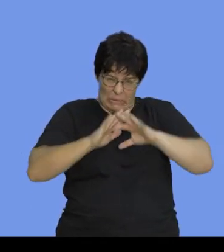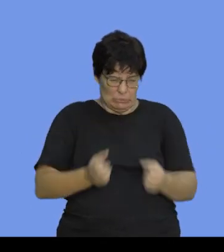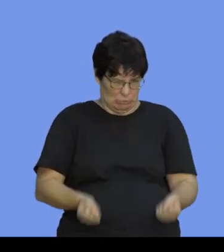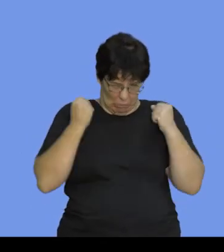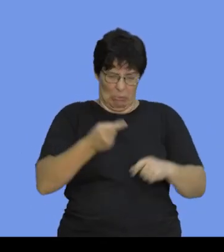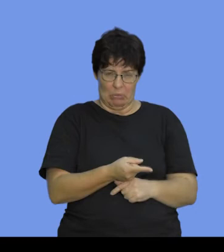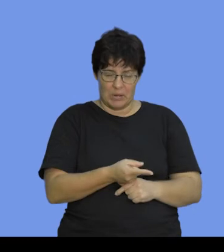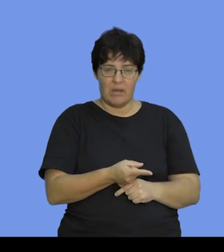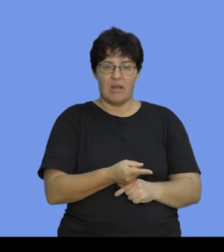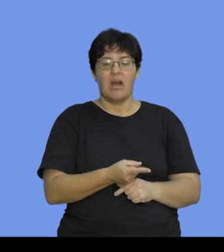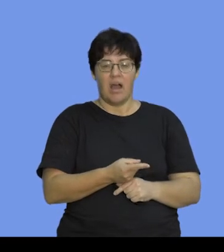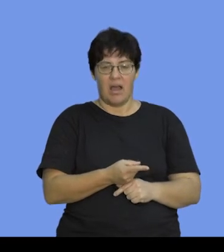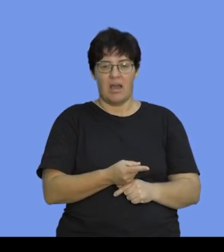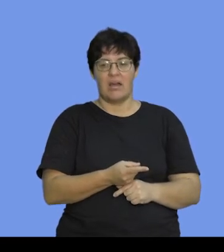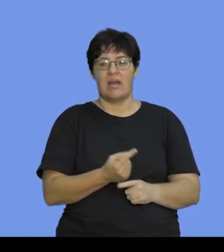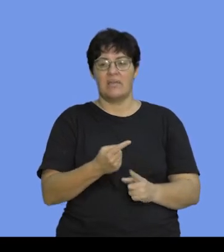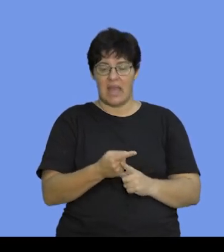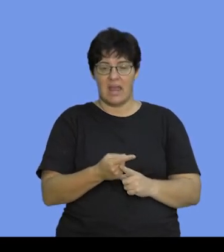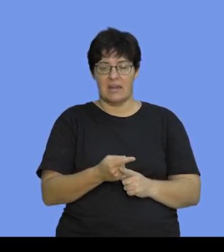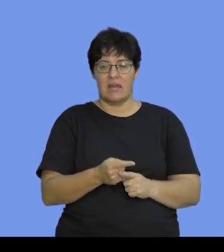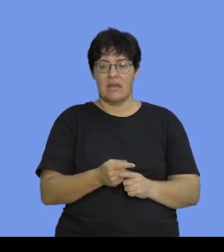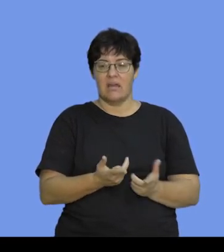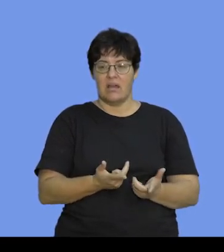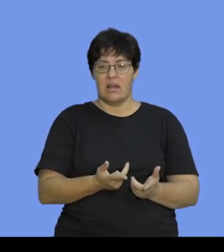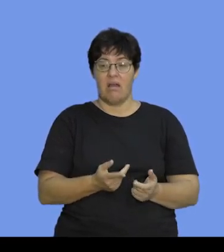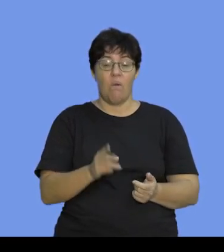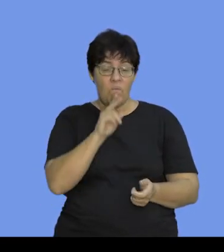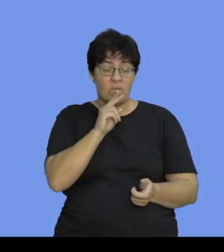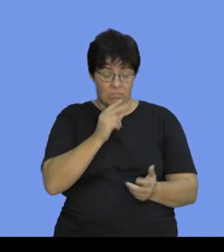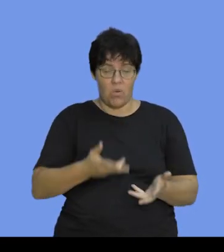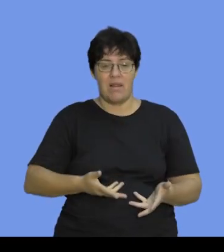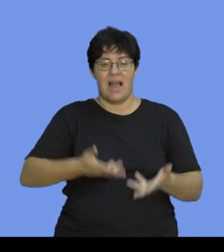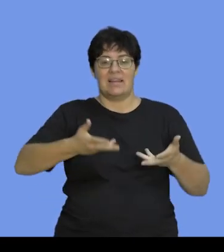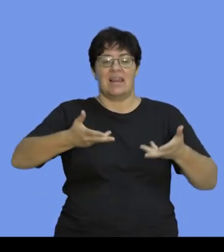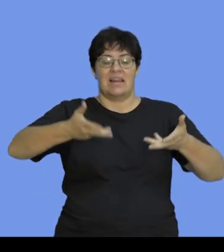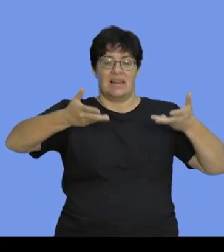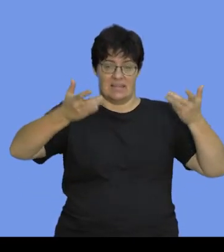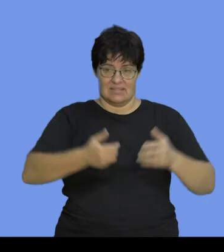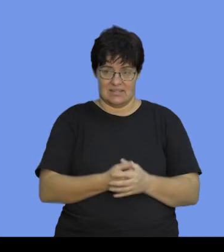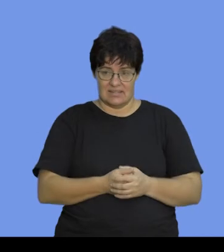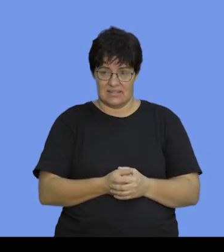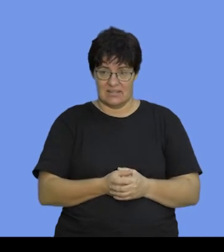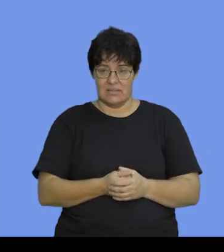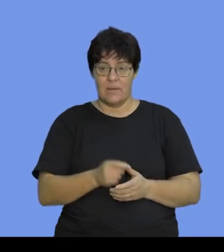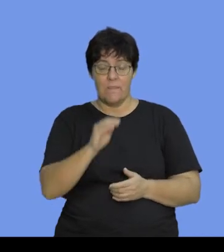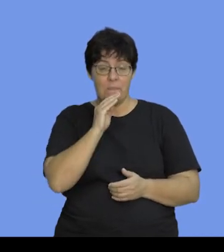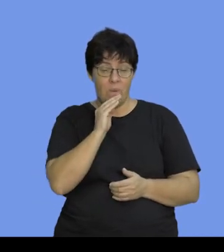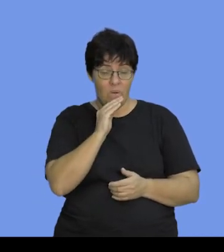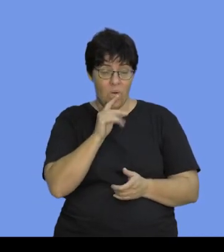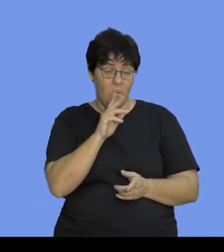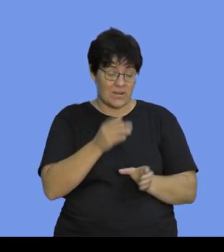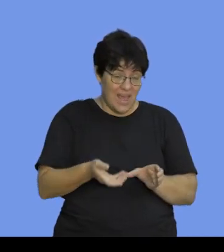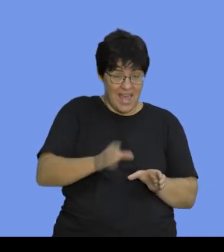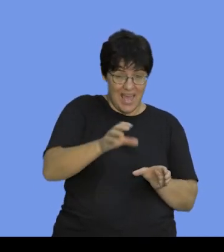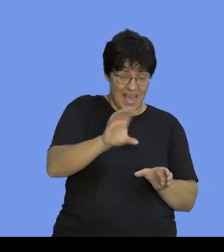less concentrated one was comparatively lighter. Okay, so this is in terms of observation. And then again, adding more solid into a